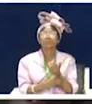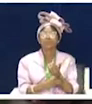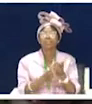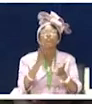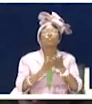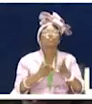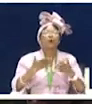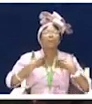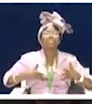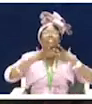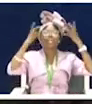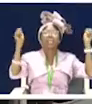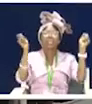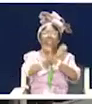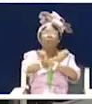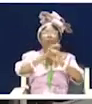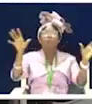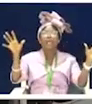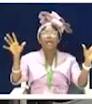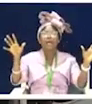Somebody shout hallelujah.